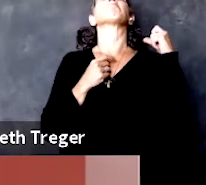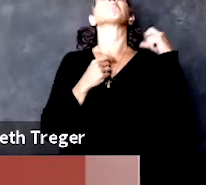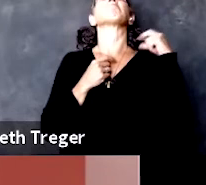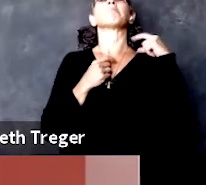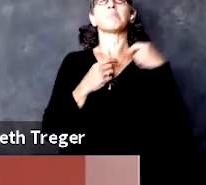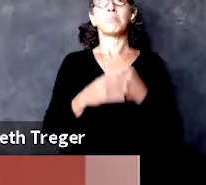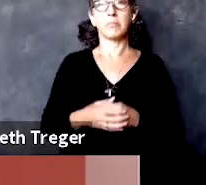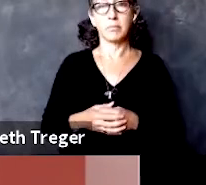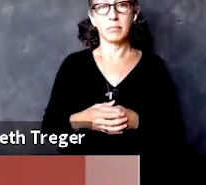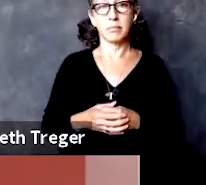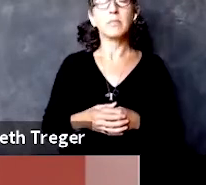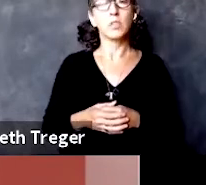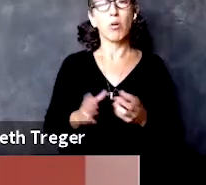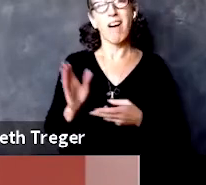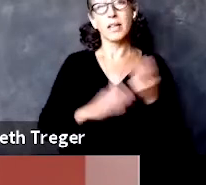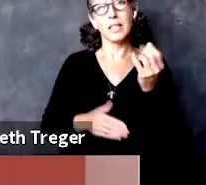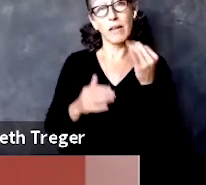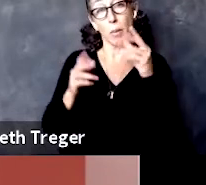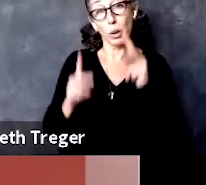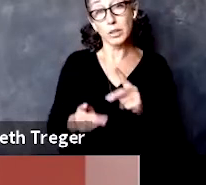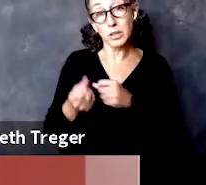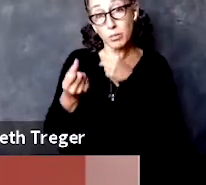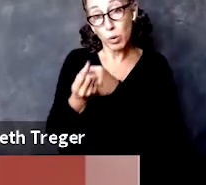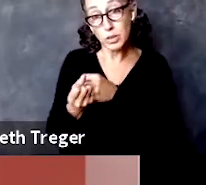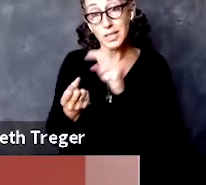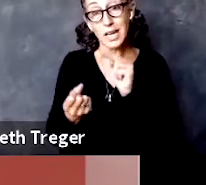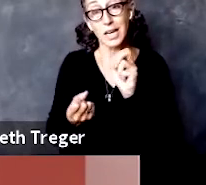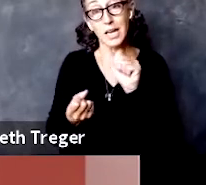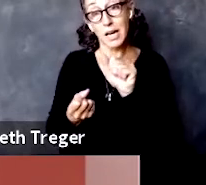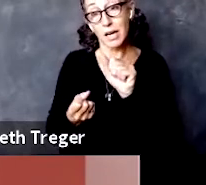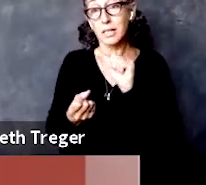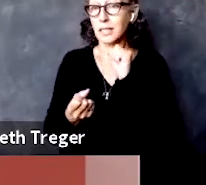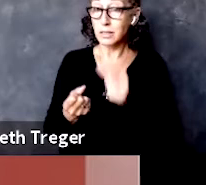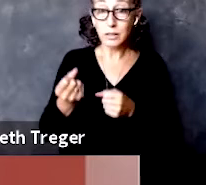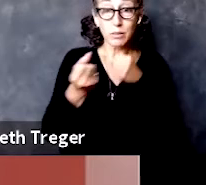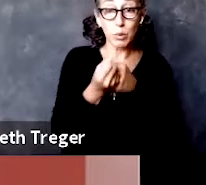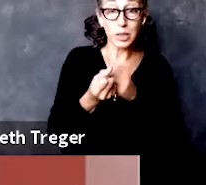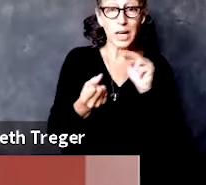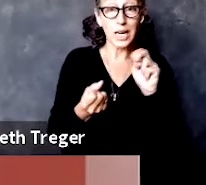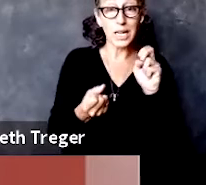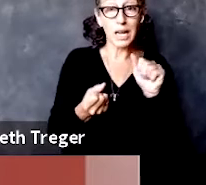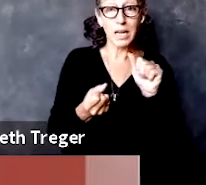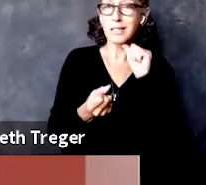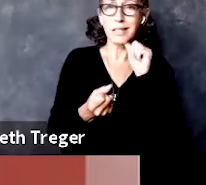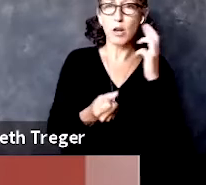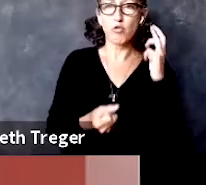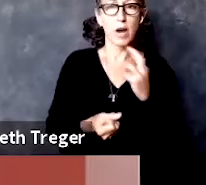honestly, whether someone supports the NEA or not, it's not a rational decision. Even if you support it, we make our decisions